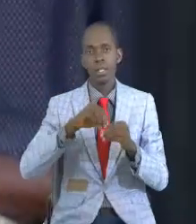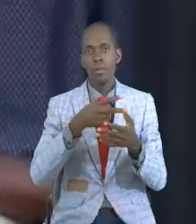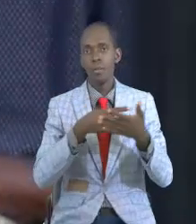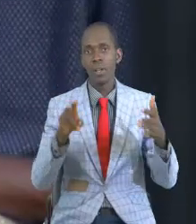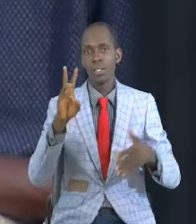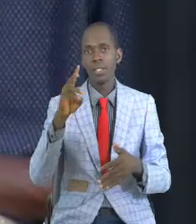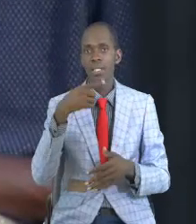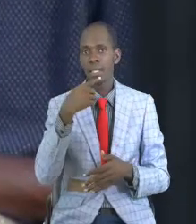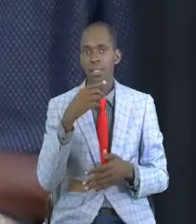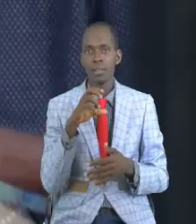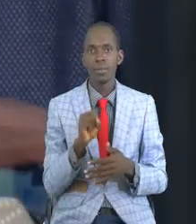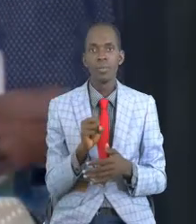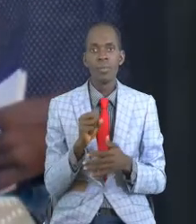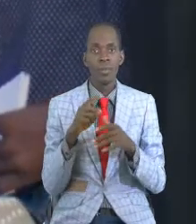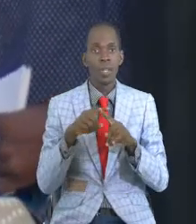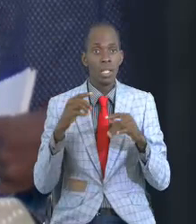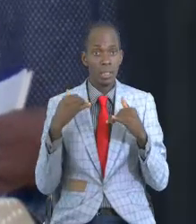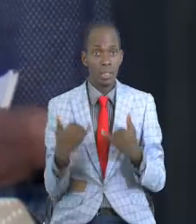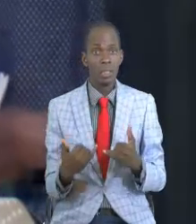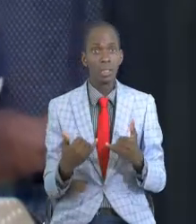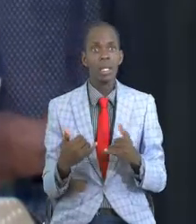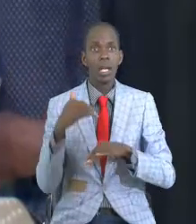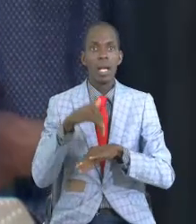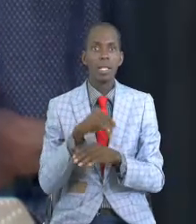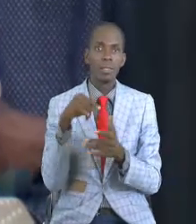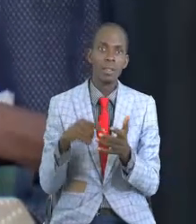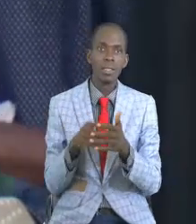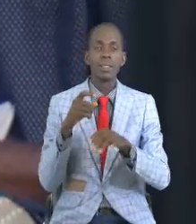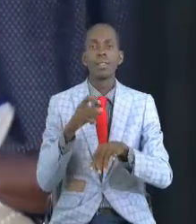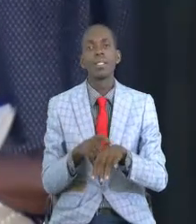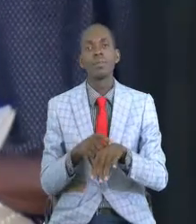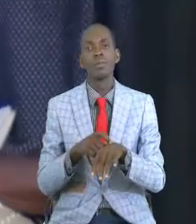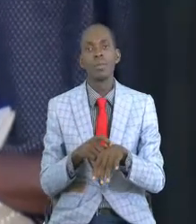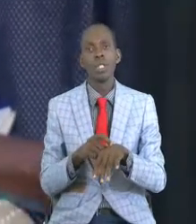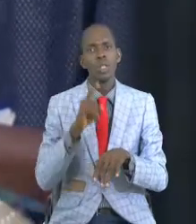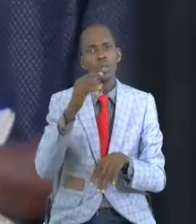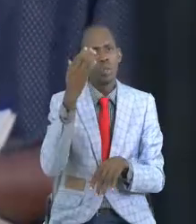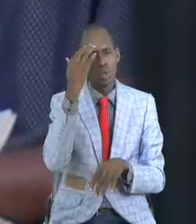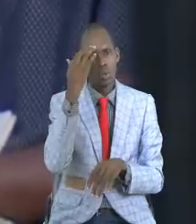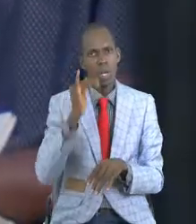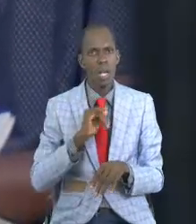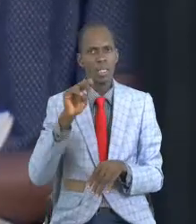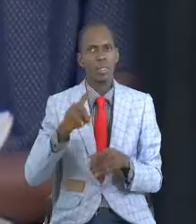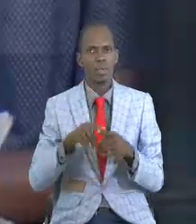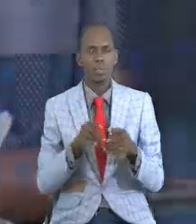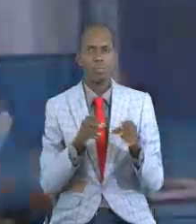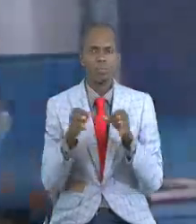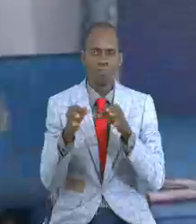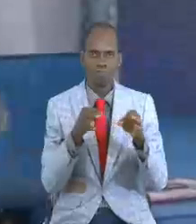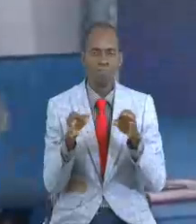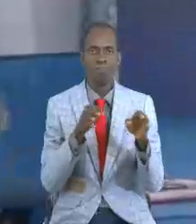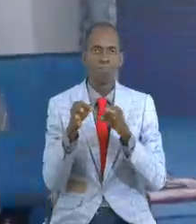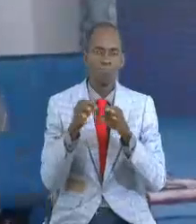but now, at this time, you know, I need to emphasize it over and over and